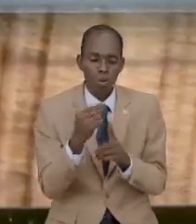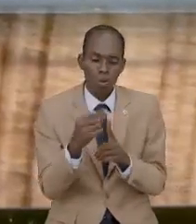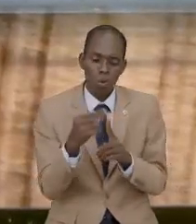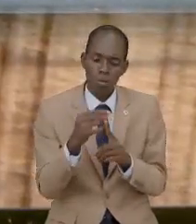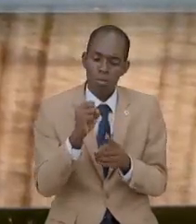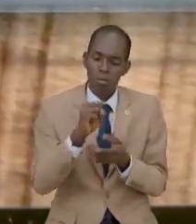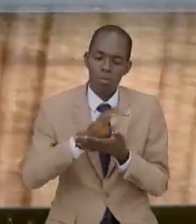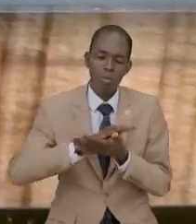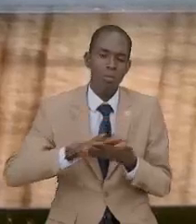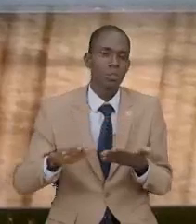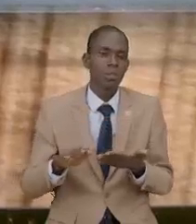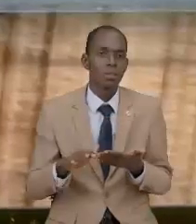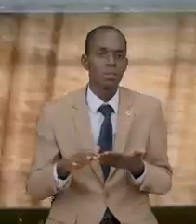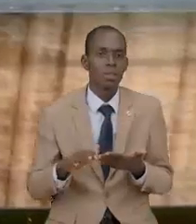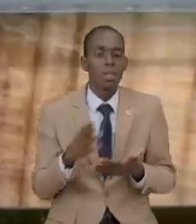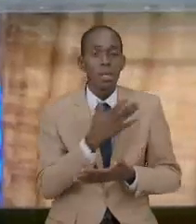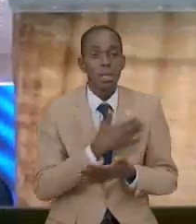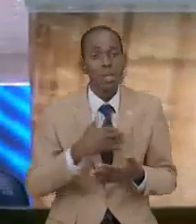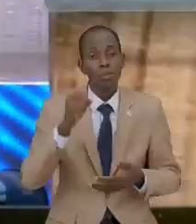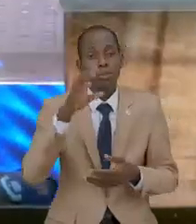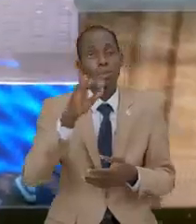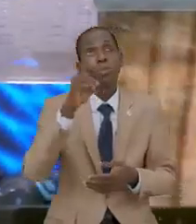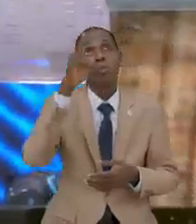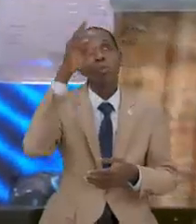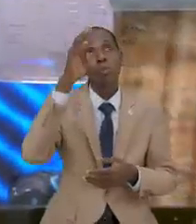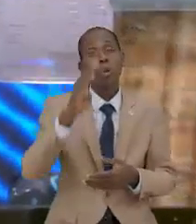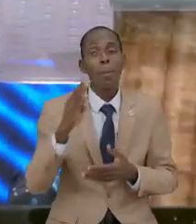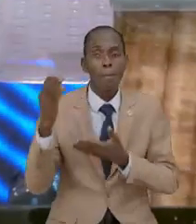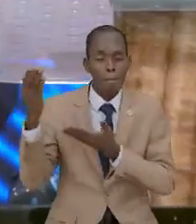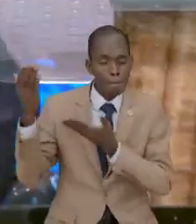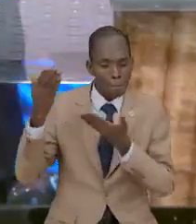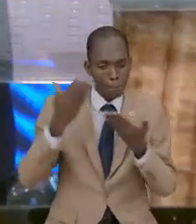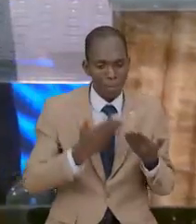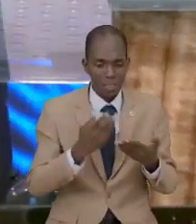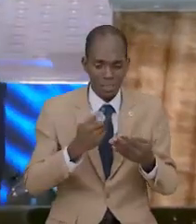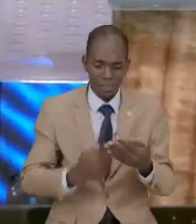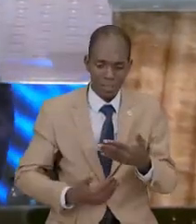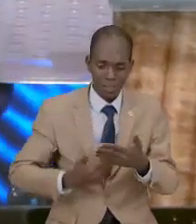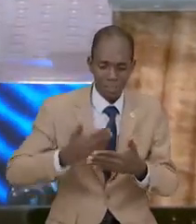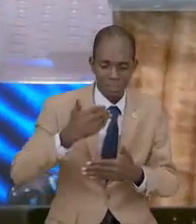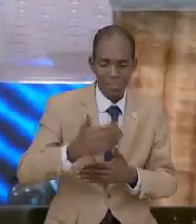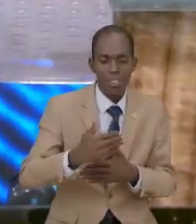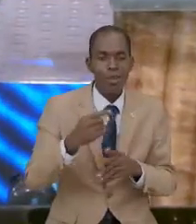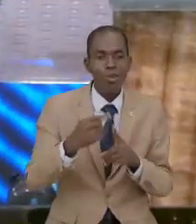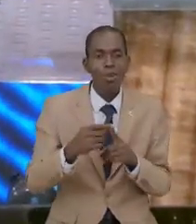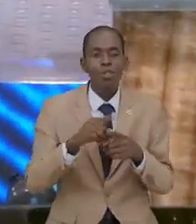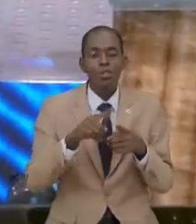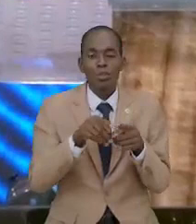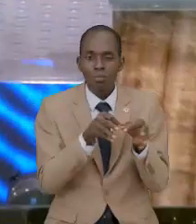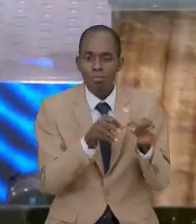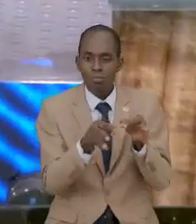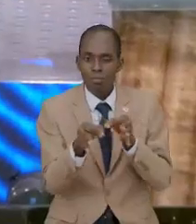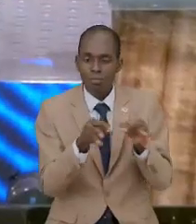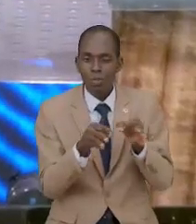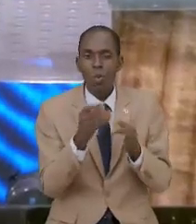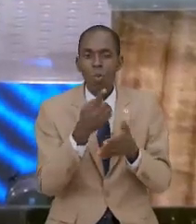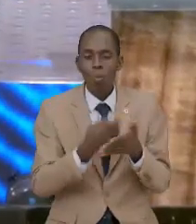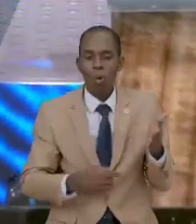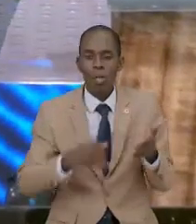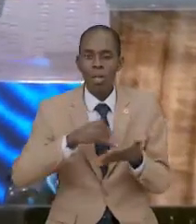sanctify. And so God brings the next word to tell us what he